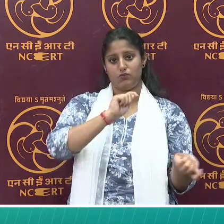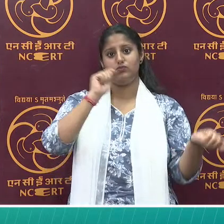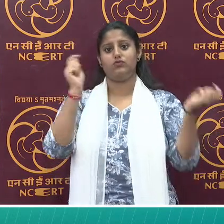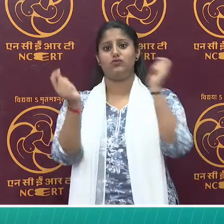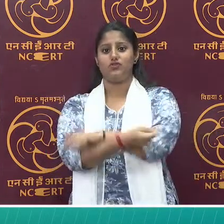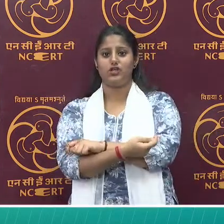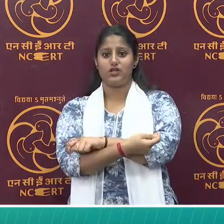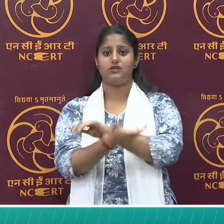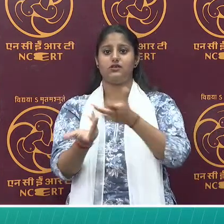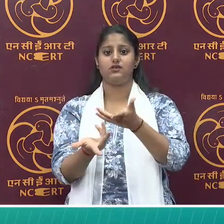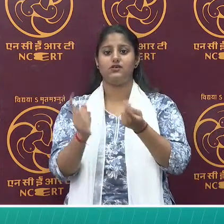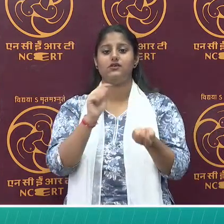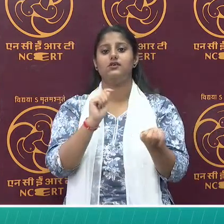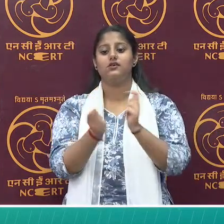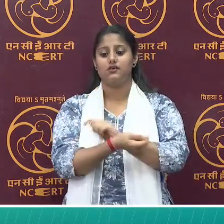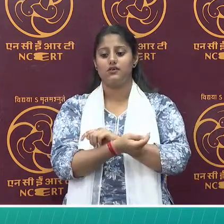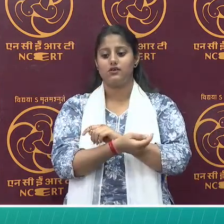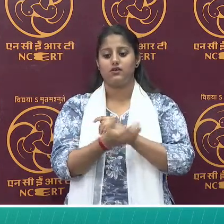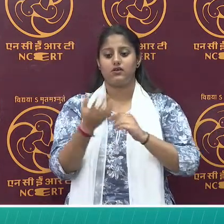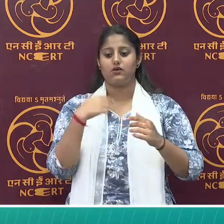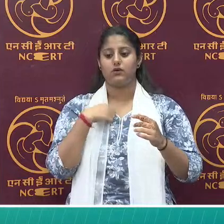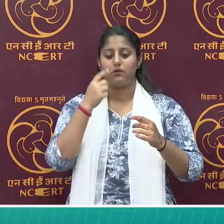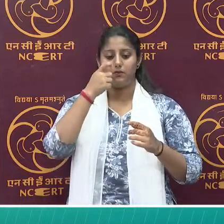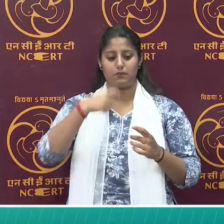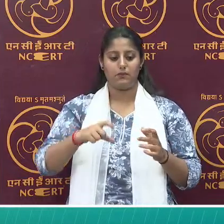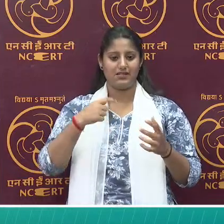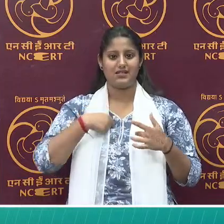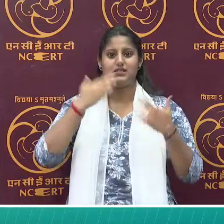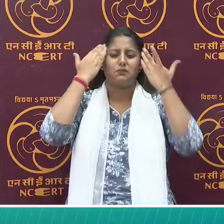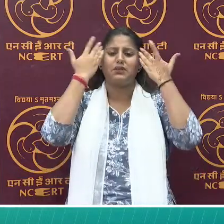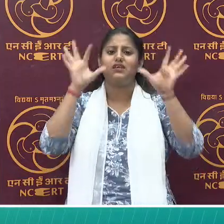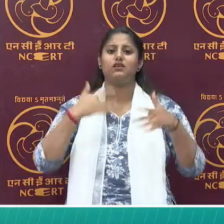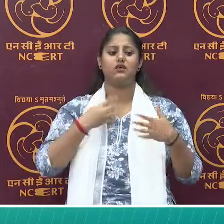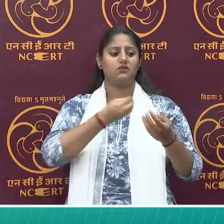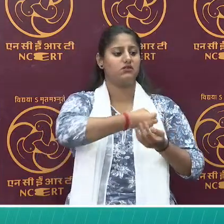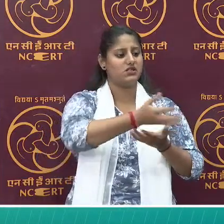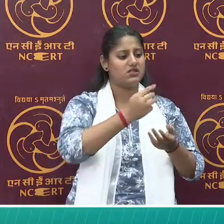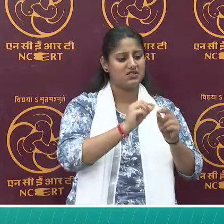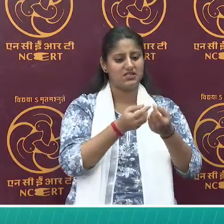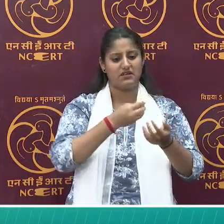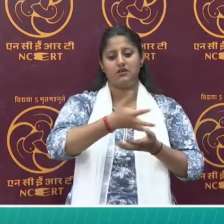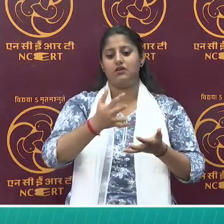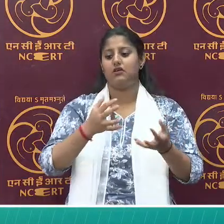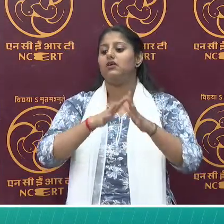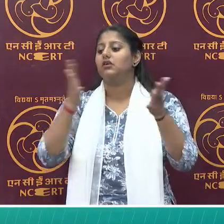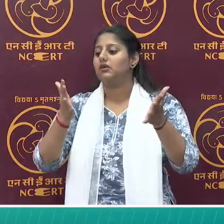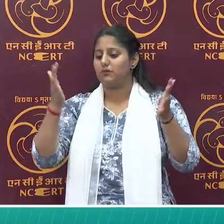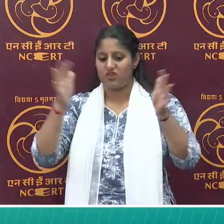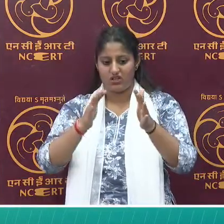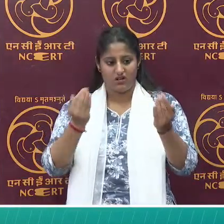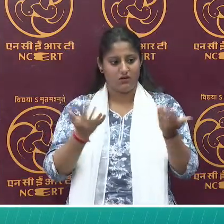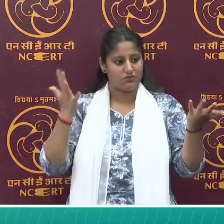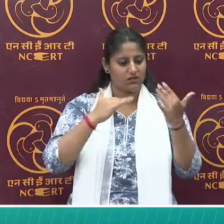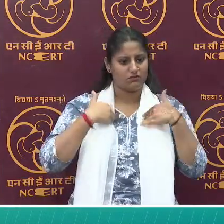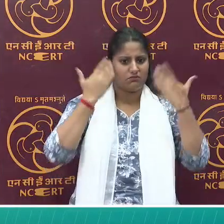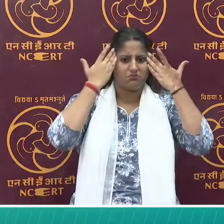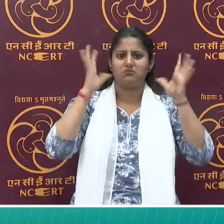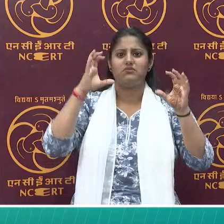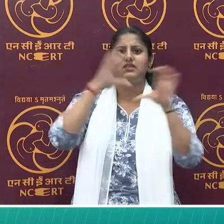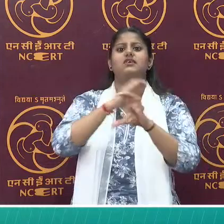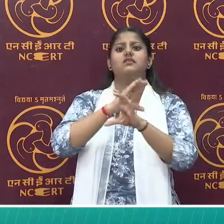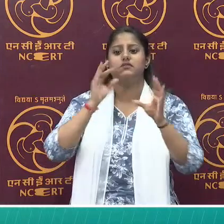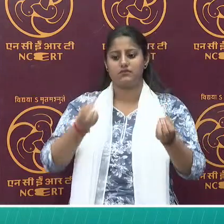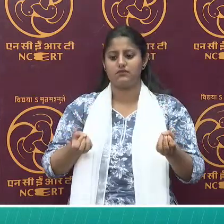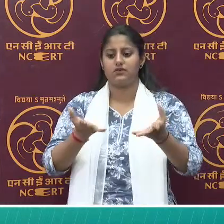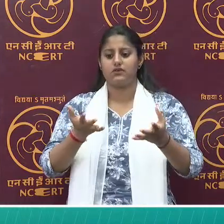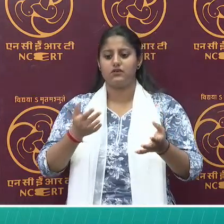the person doesn't know how much amount of seeds are going at what place. The probability is there that some